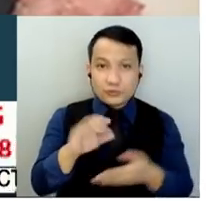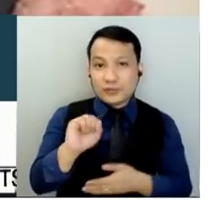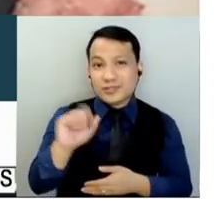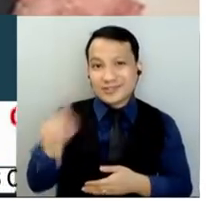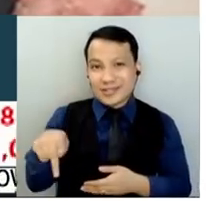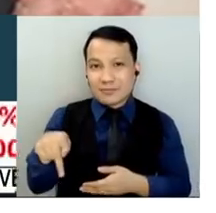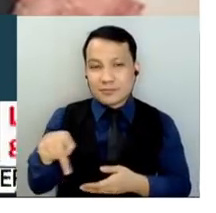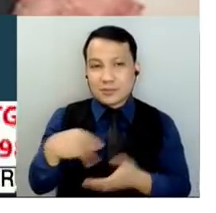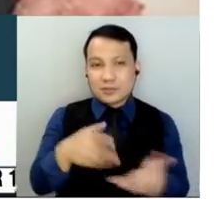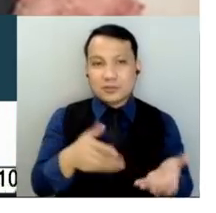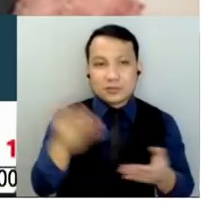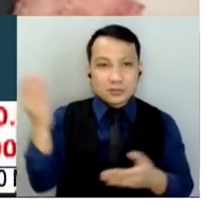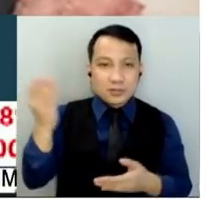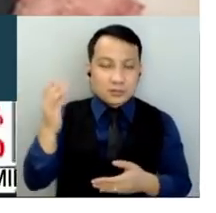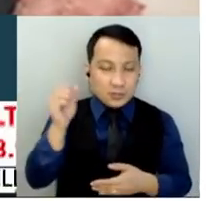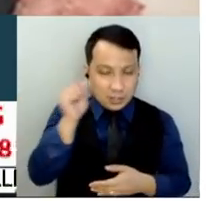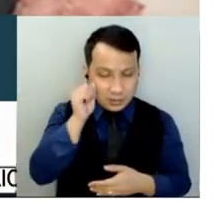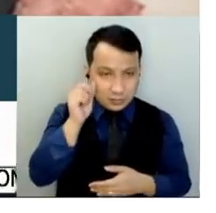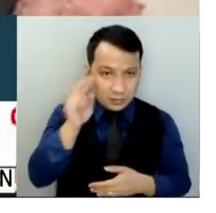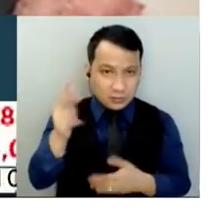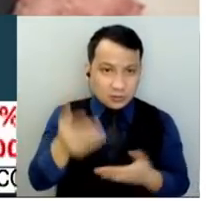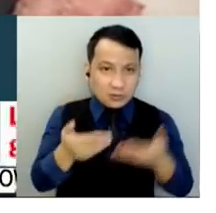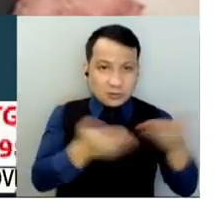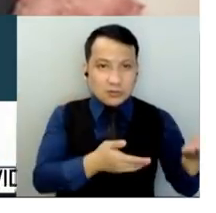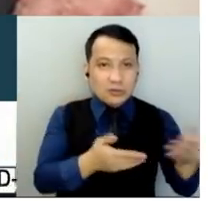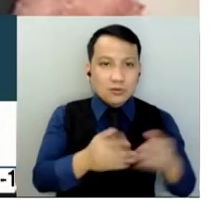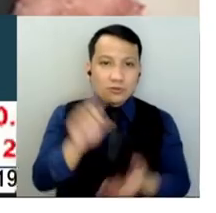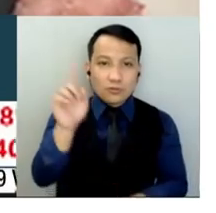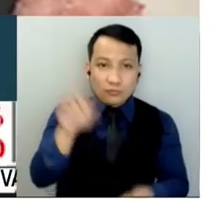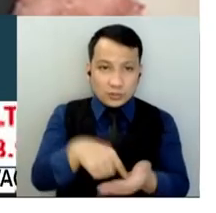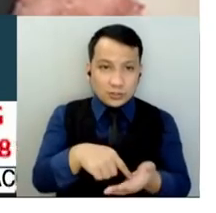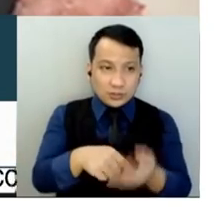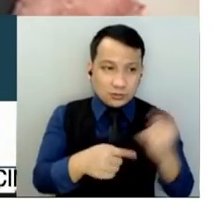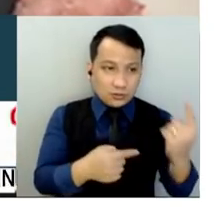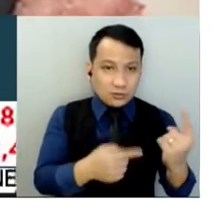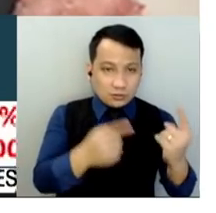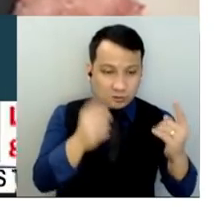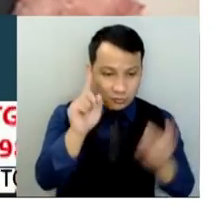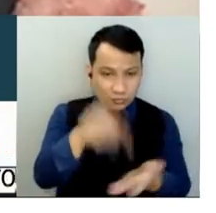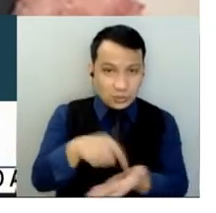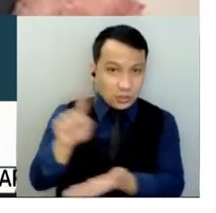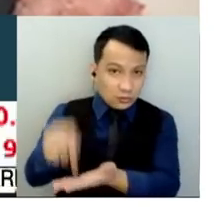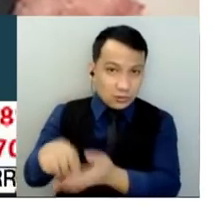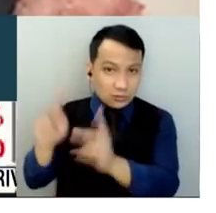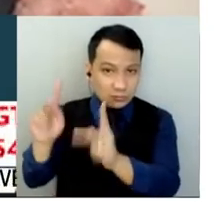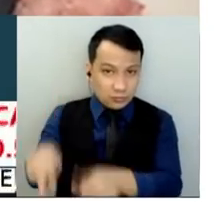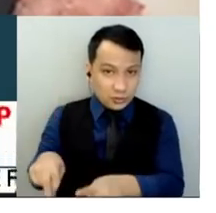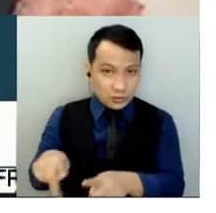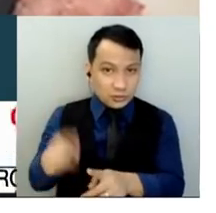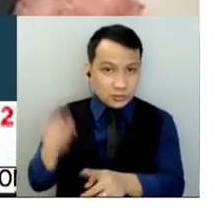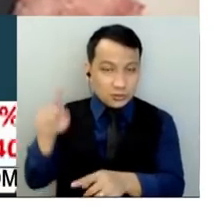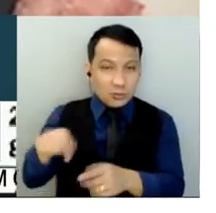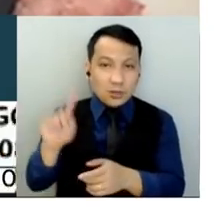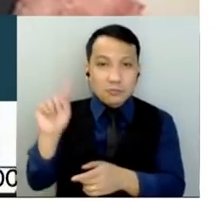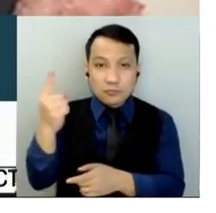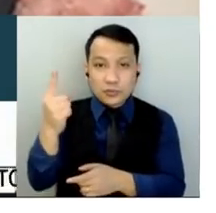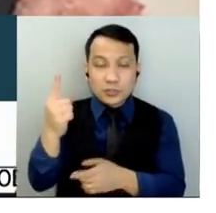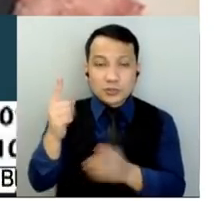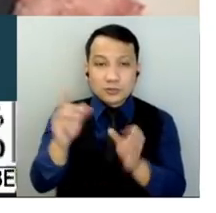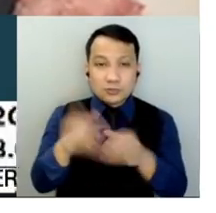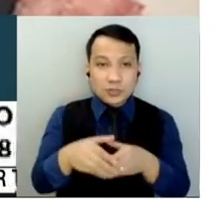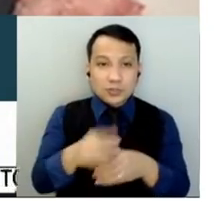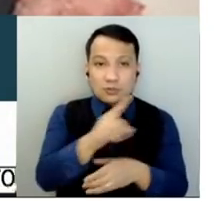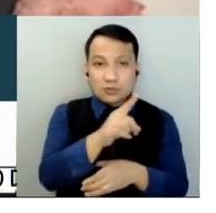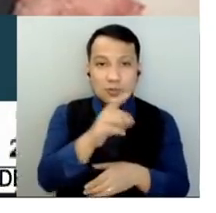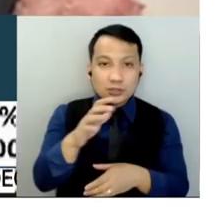wanted to do, Speaker Velasco is proposing a 1,000 per head ayuda as a first tranche. And that's already 108